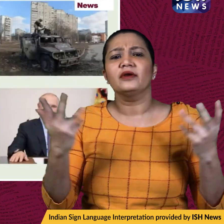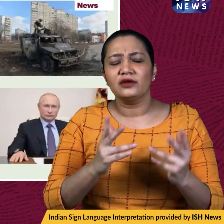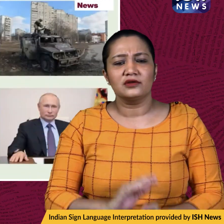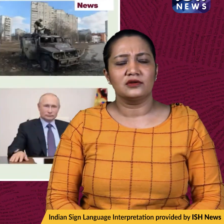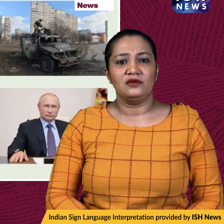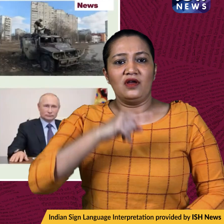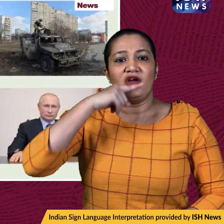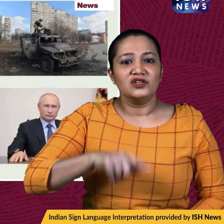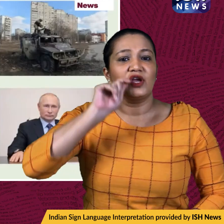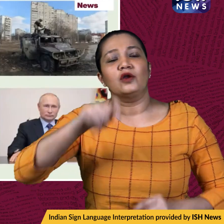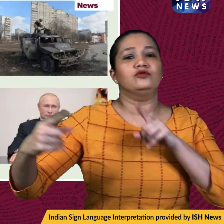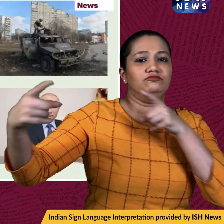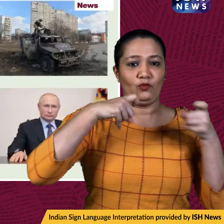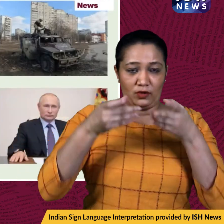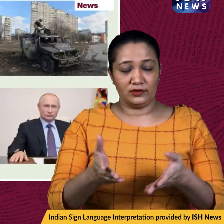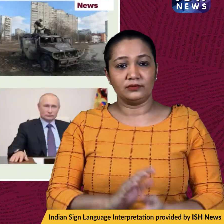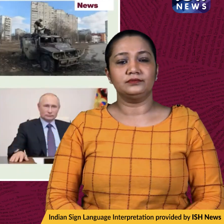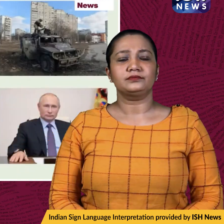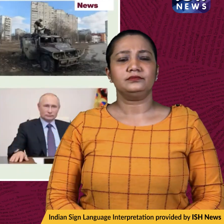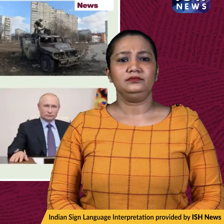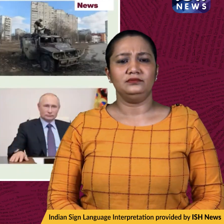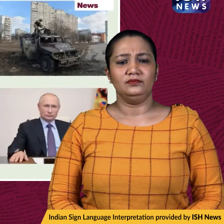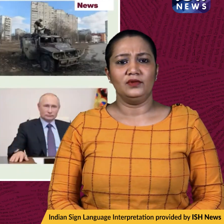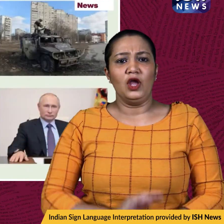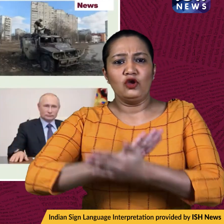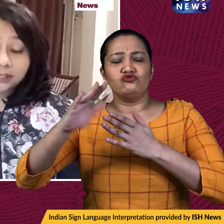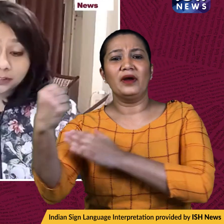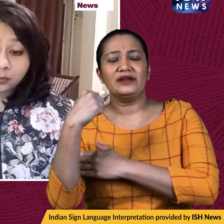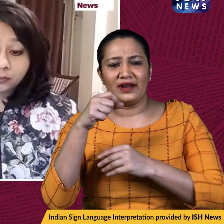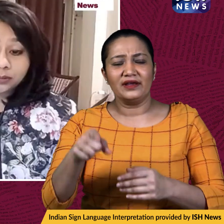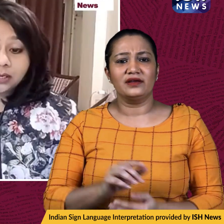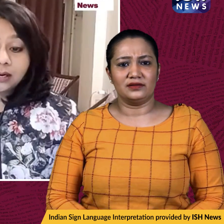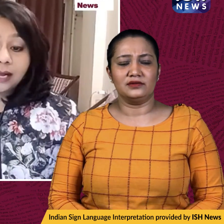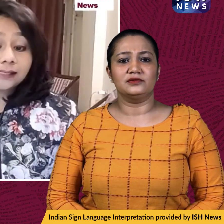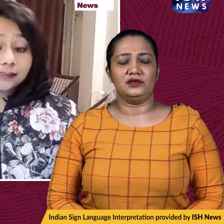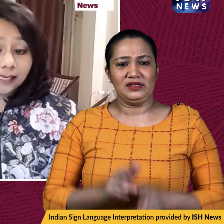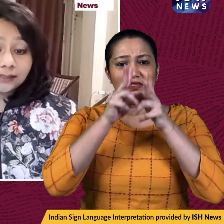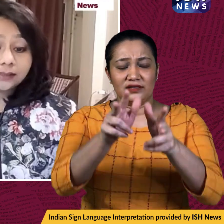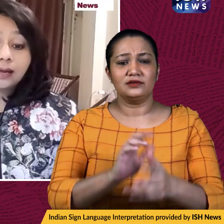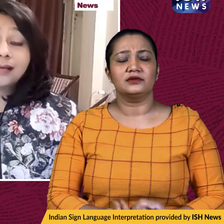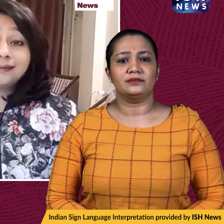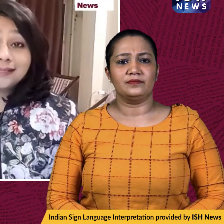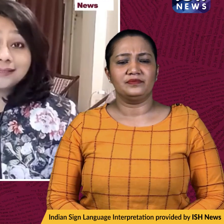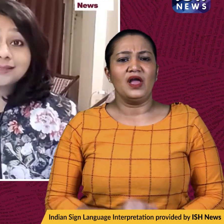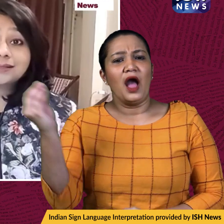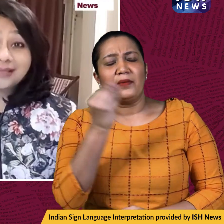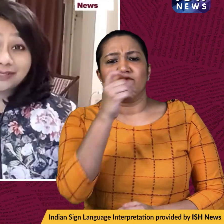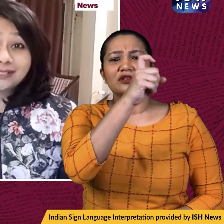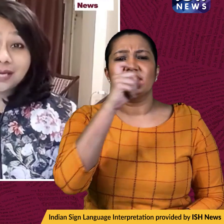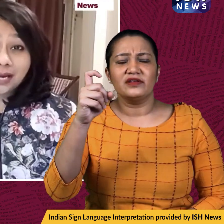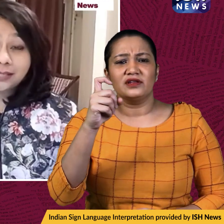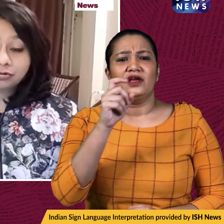what's happening in Ukraine, the Human Rights Ombudswoman has said at